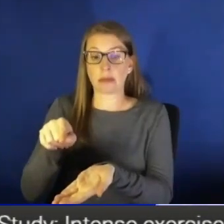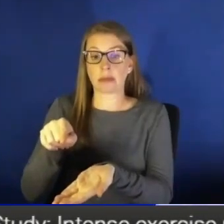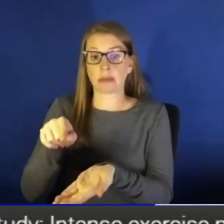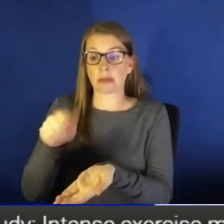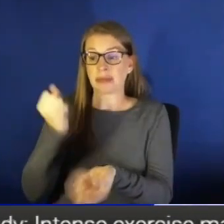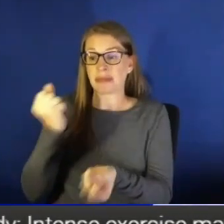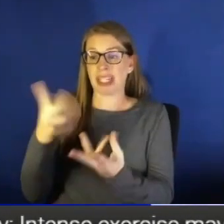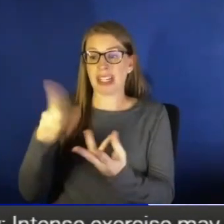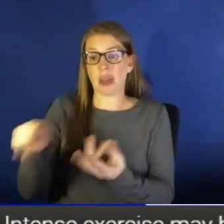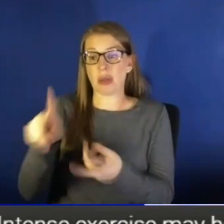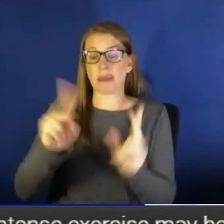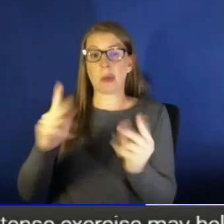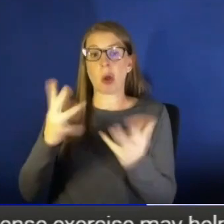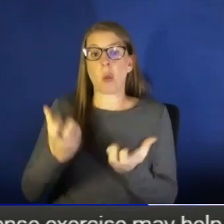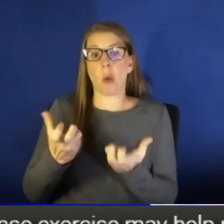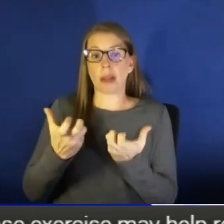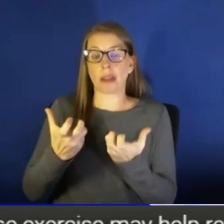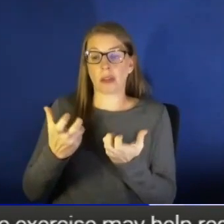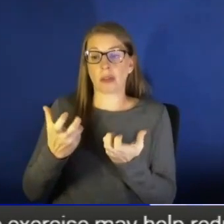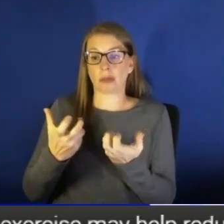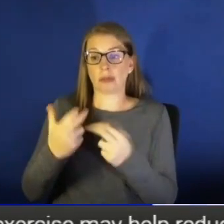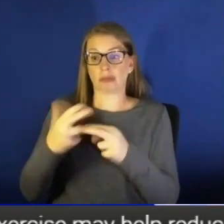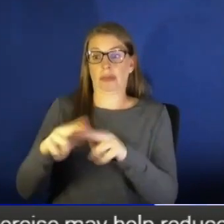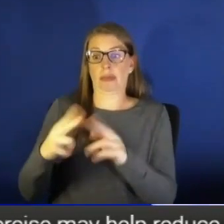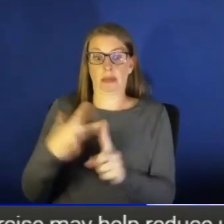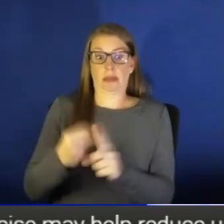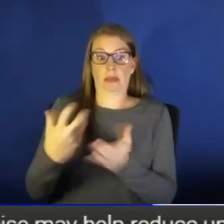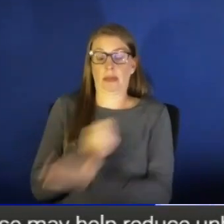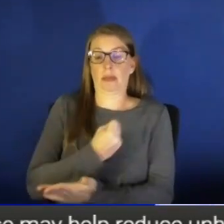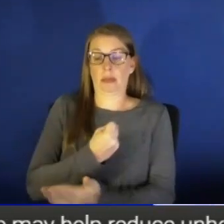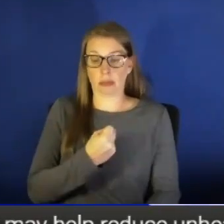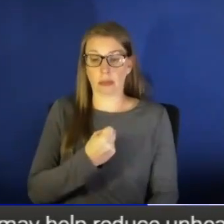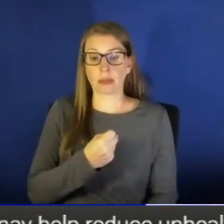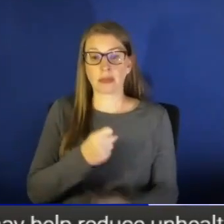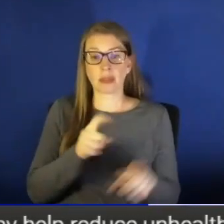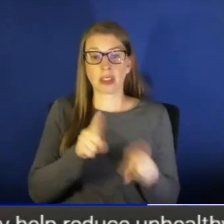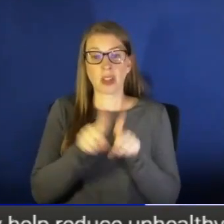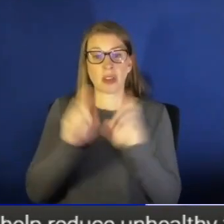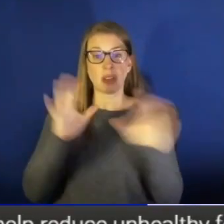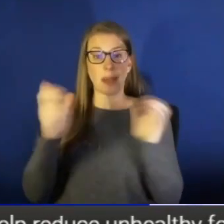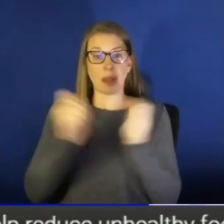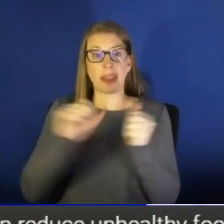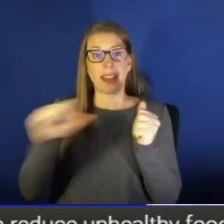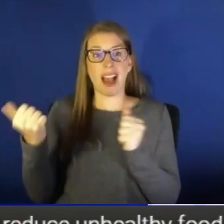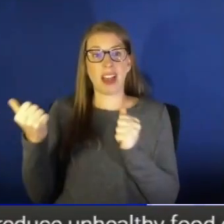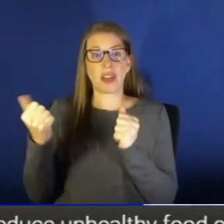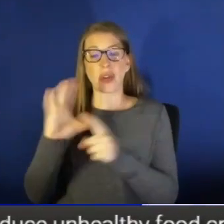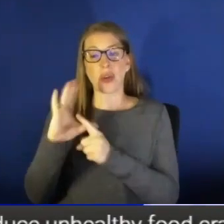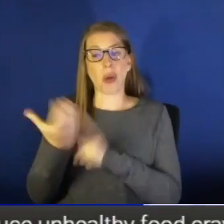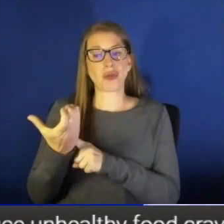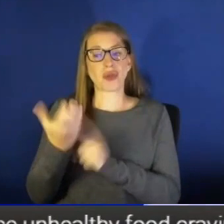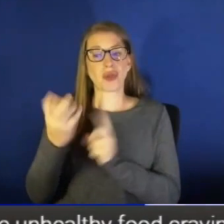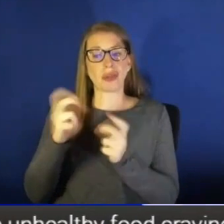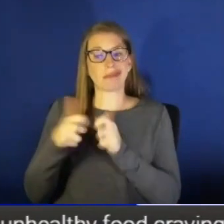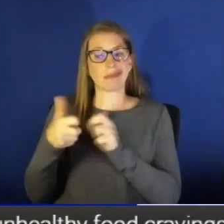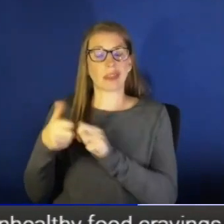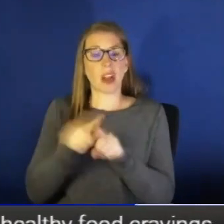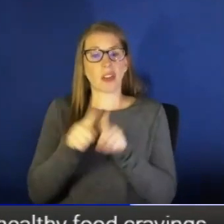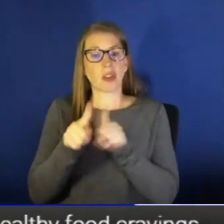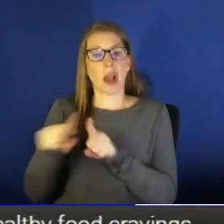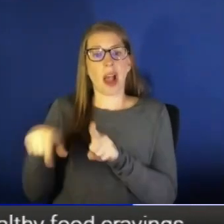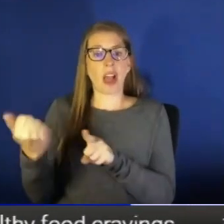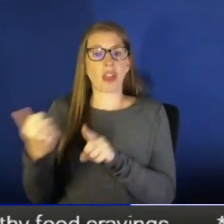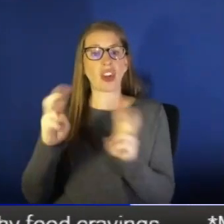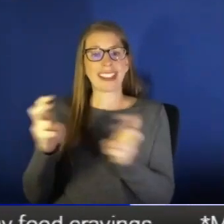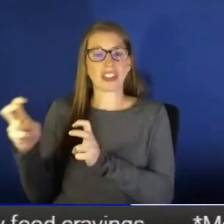going to want to uptake that. But then you also have to compare that with other cultural issues and other issues such